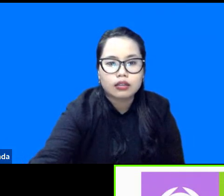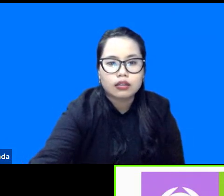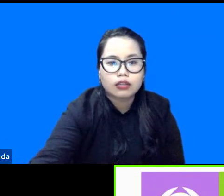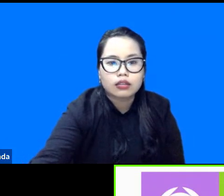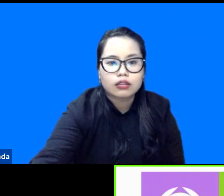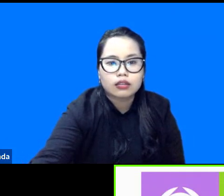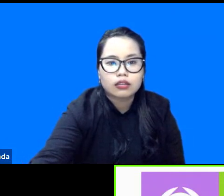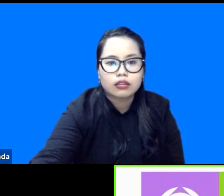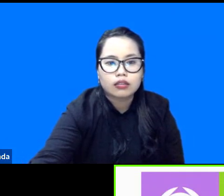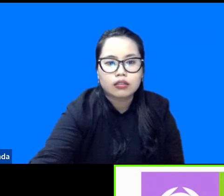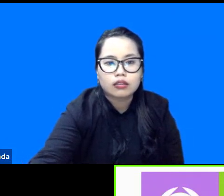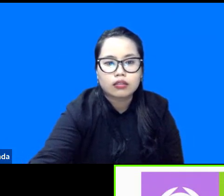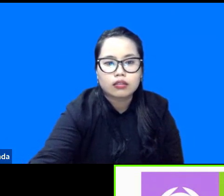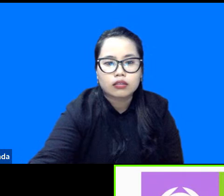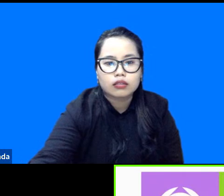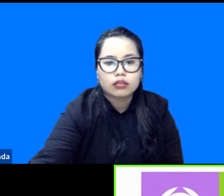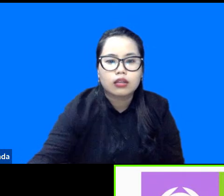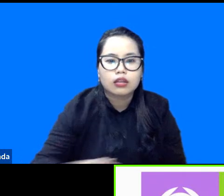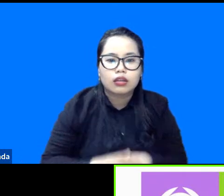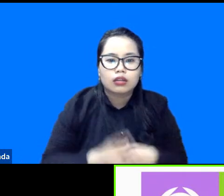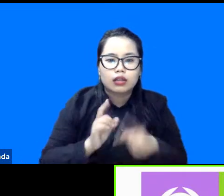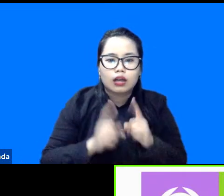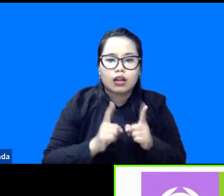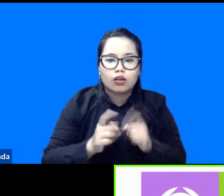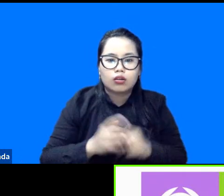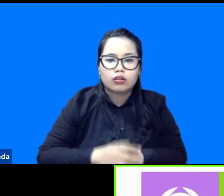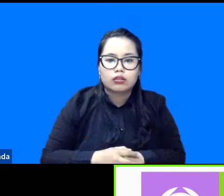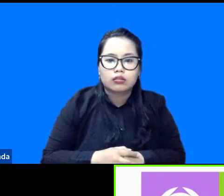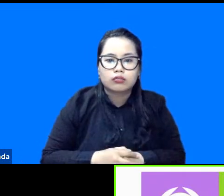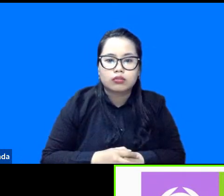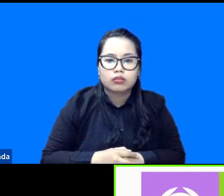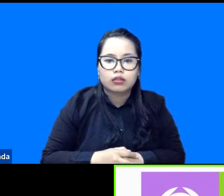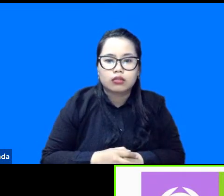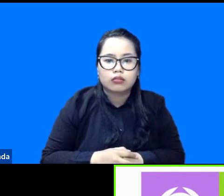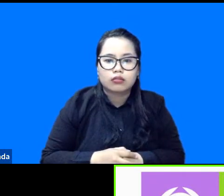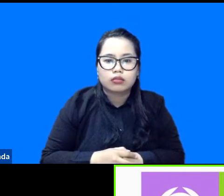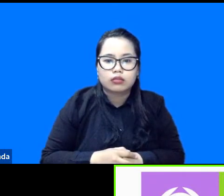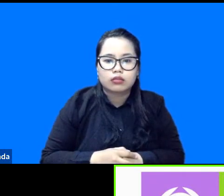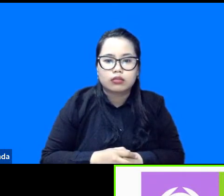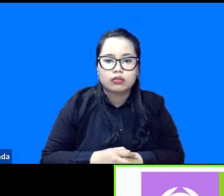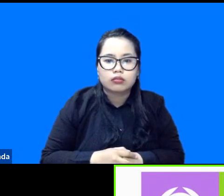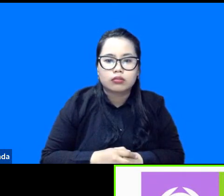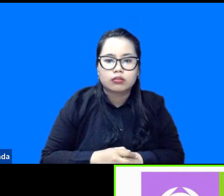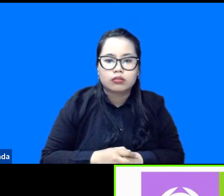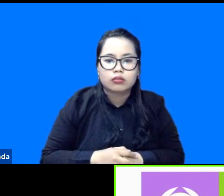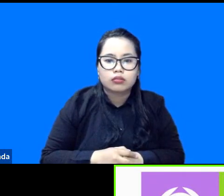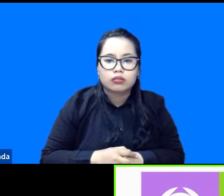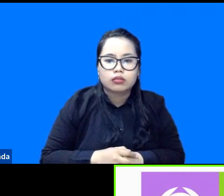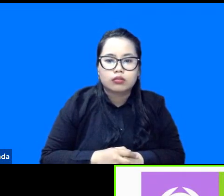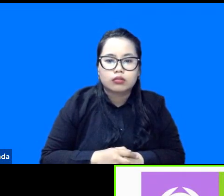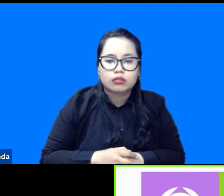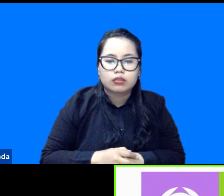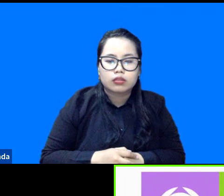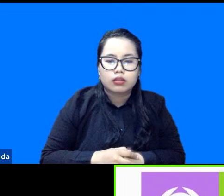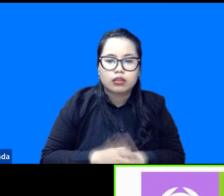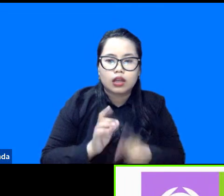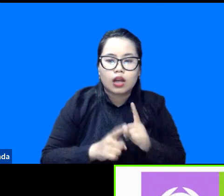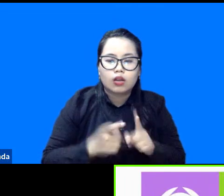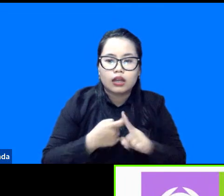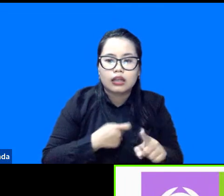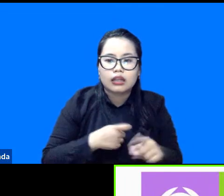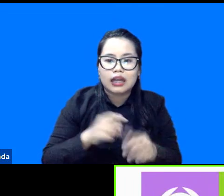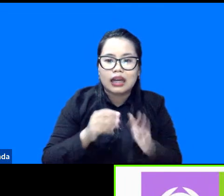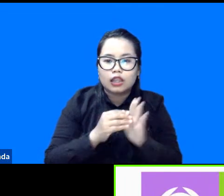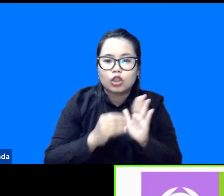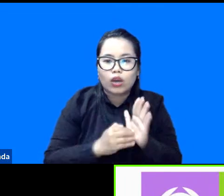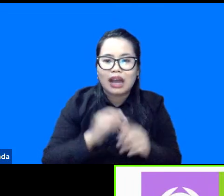Pay Indonesia proposed that the requirement in the EITI to implement it in the local